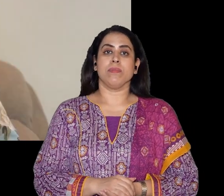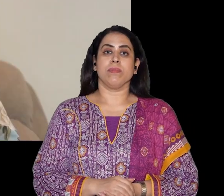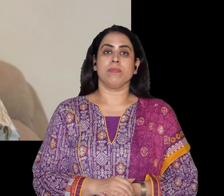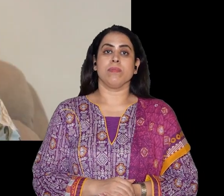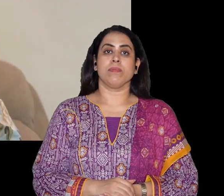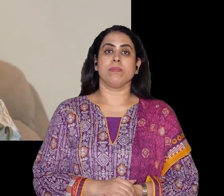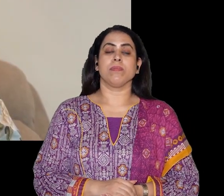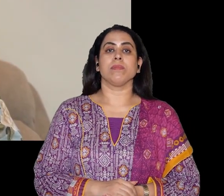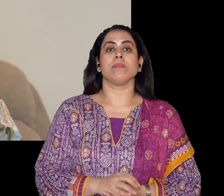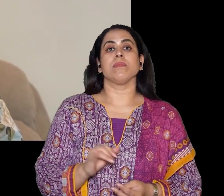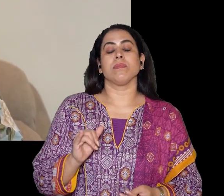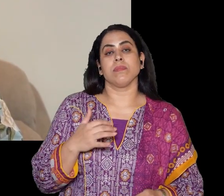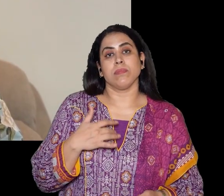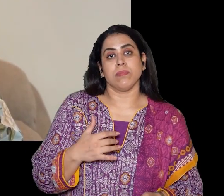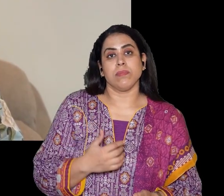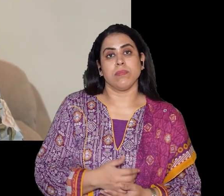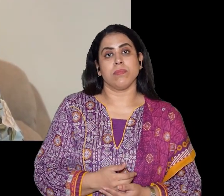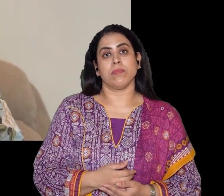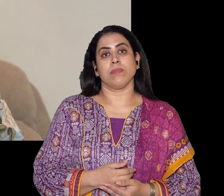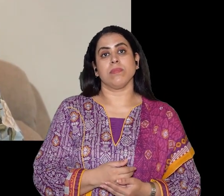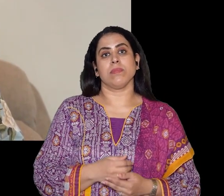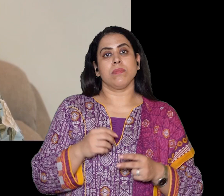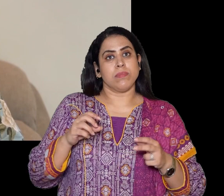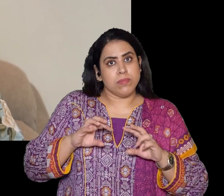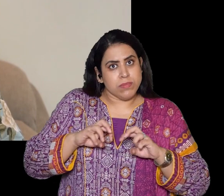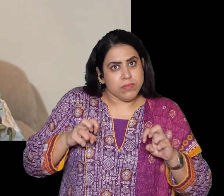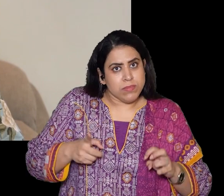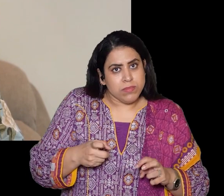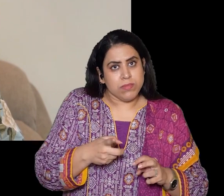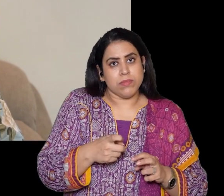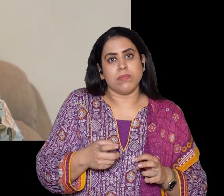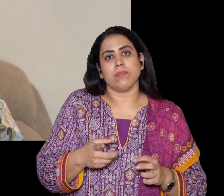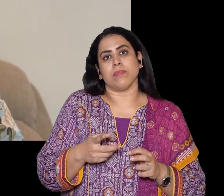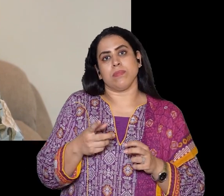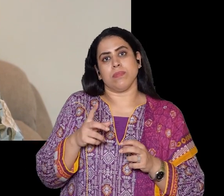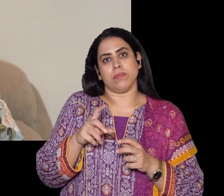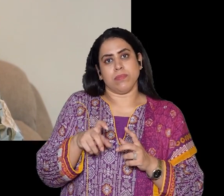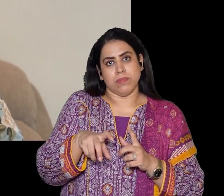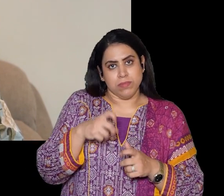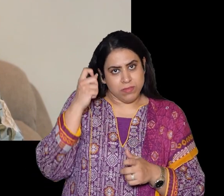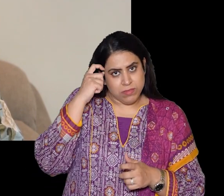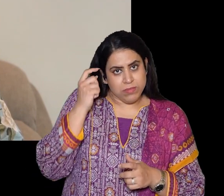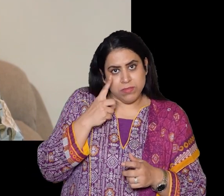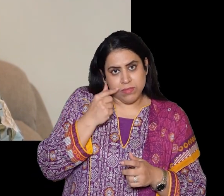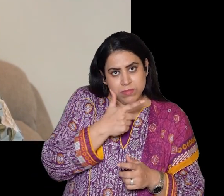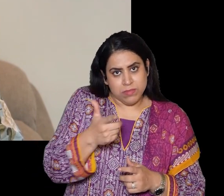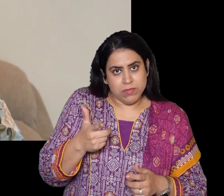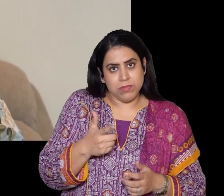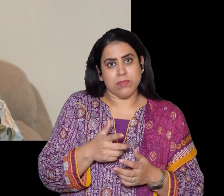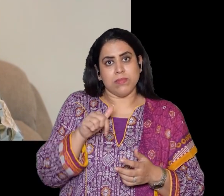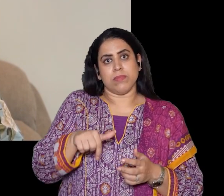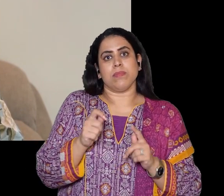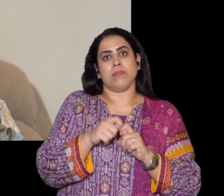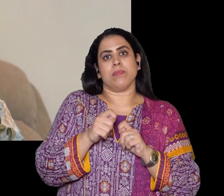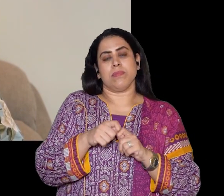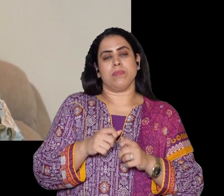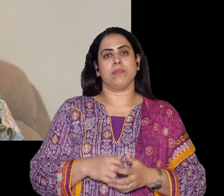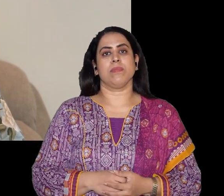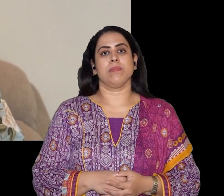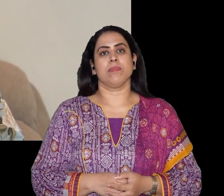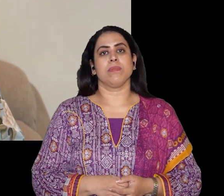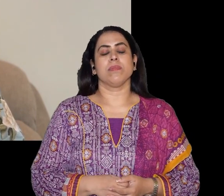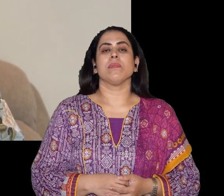diabetes. Regular screening and a diagnostic test are the key to detection of diagnosis for the people who are prone to develop